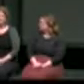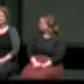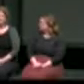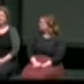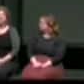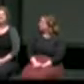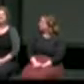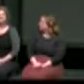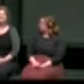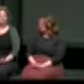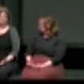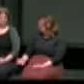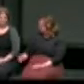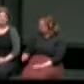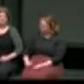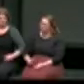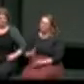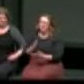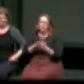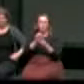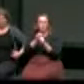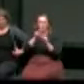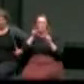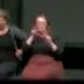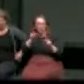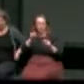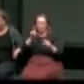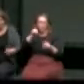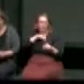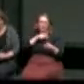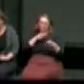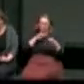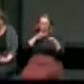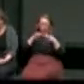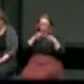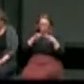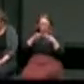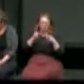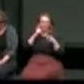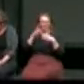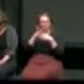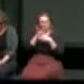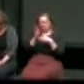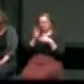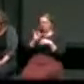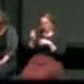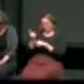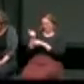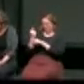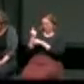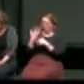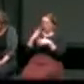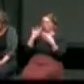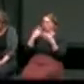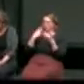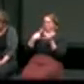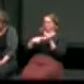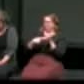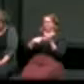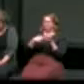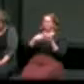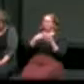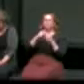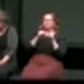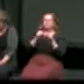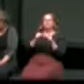All right, so some of the work monitoring, quality control, I think I shared the same slide or similar last year, but just wanted to touch on, the